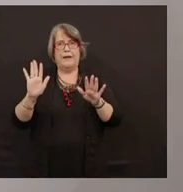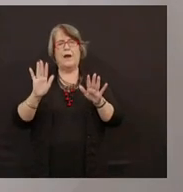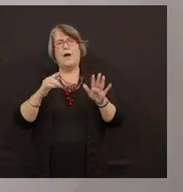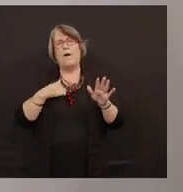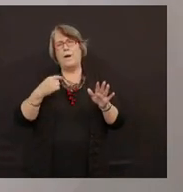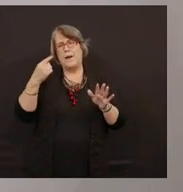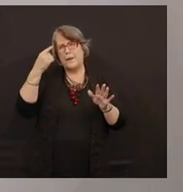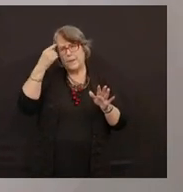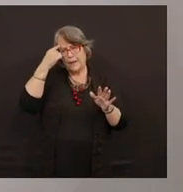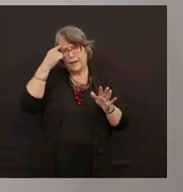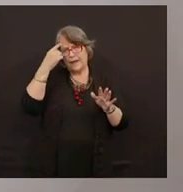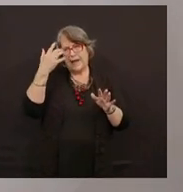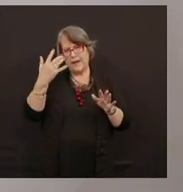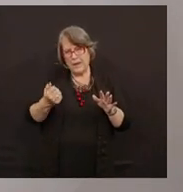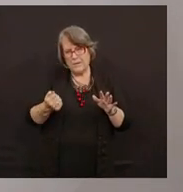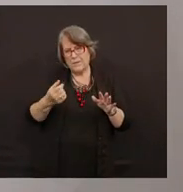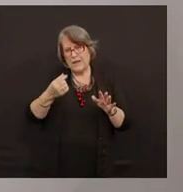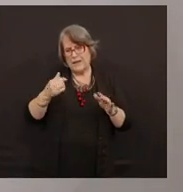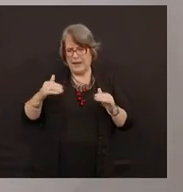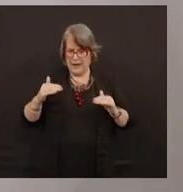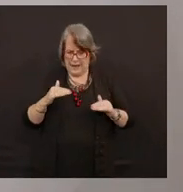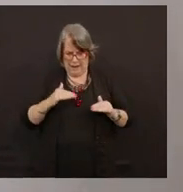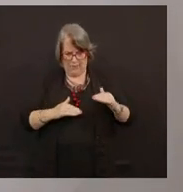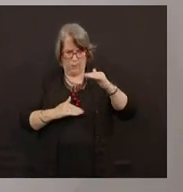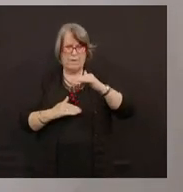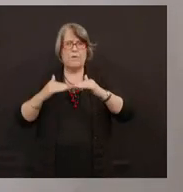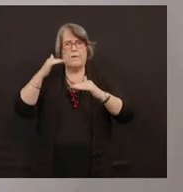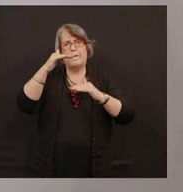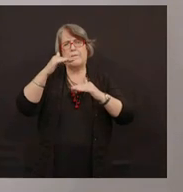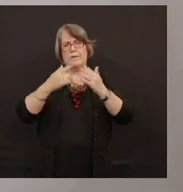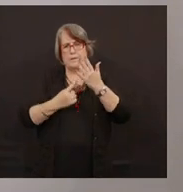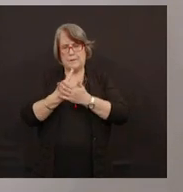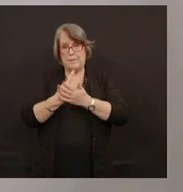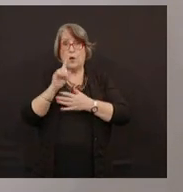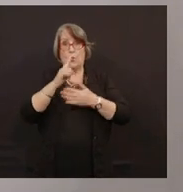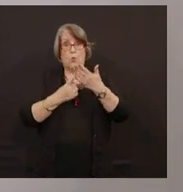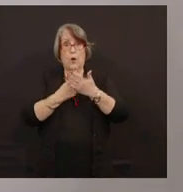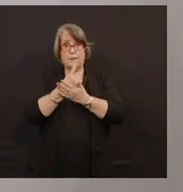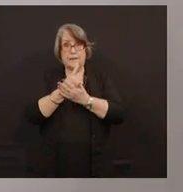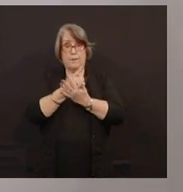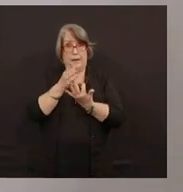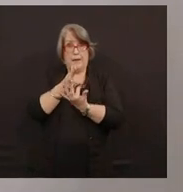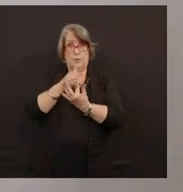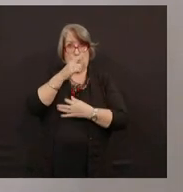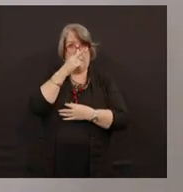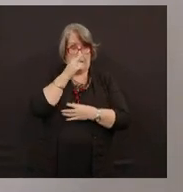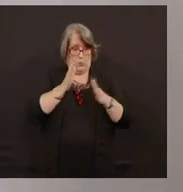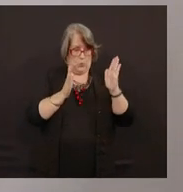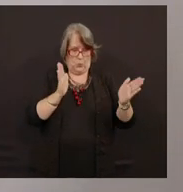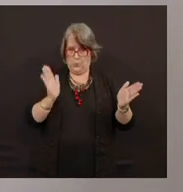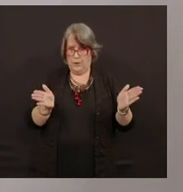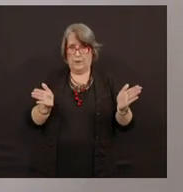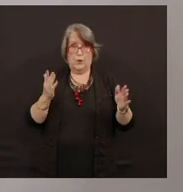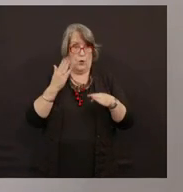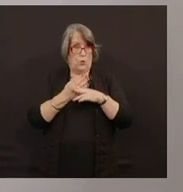I think there are several levels of things that are happening. One is what's happening in between people and the people